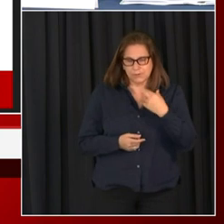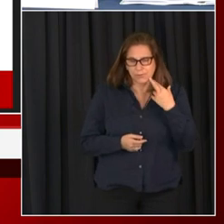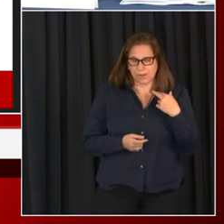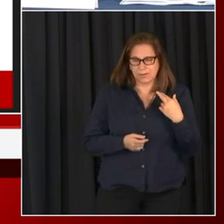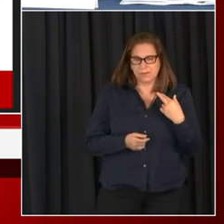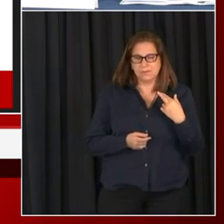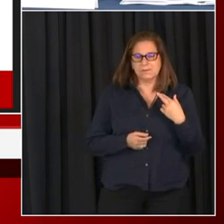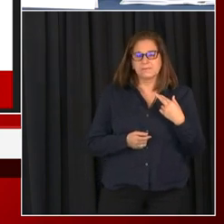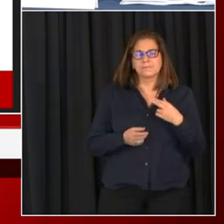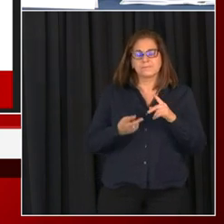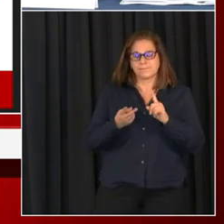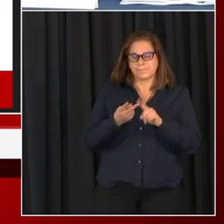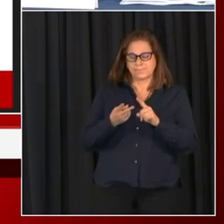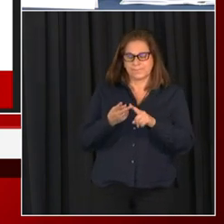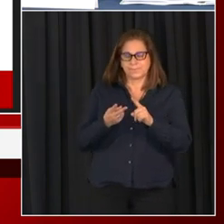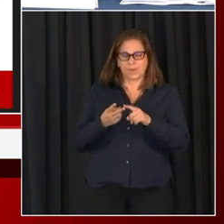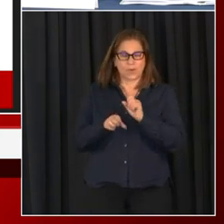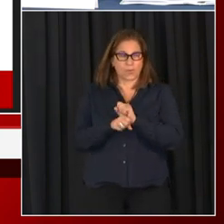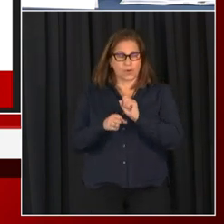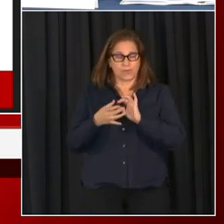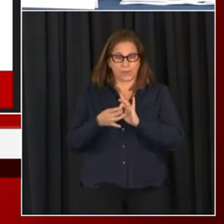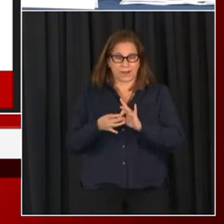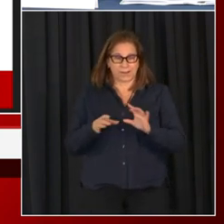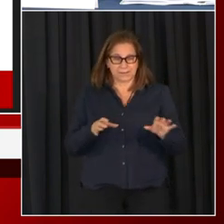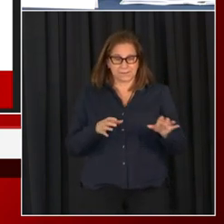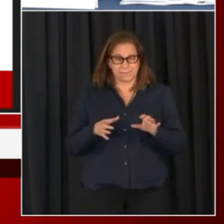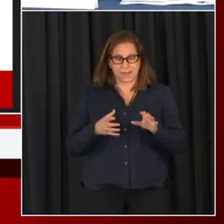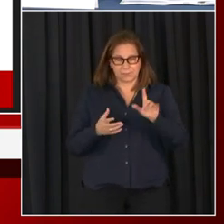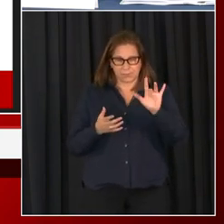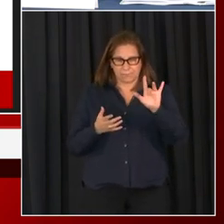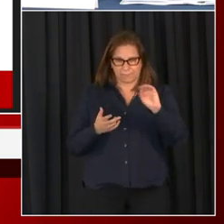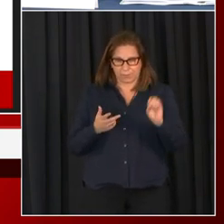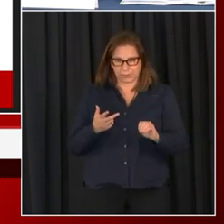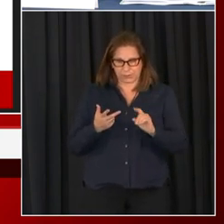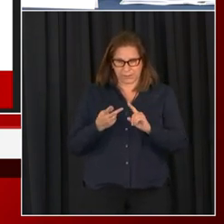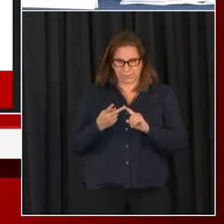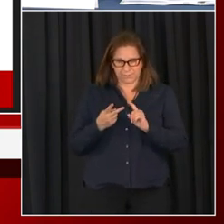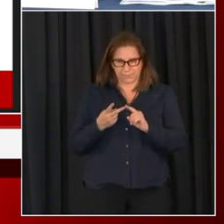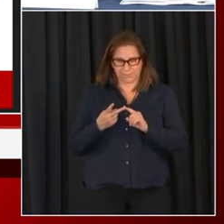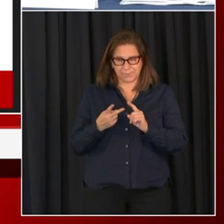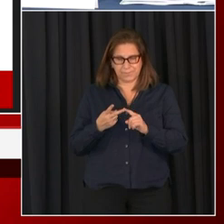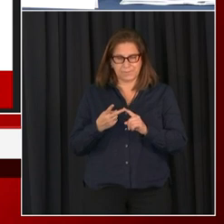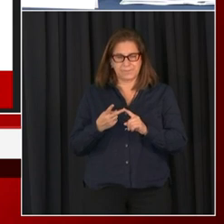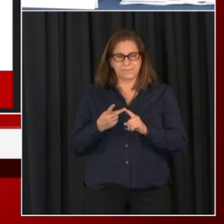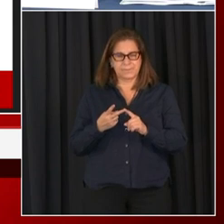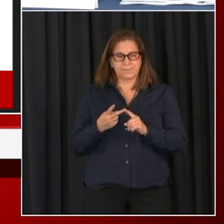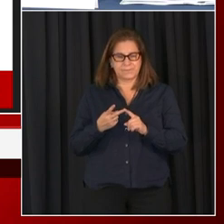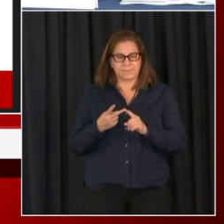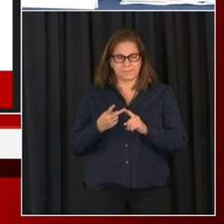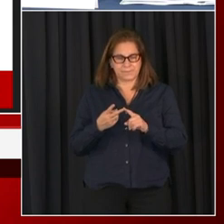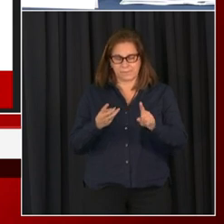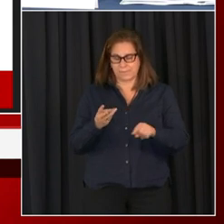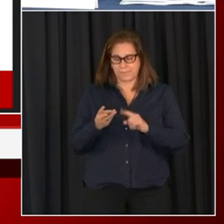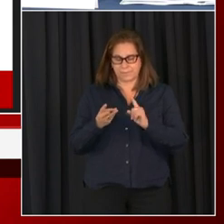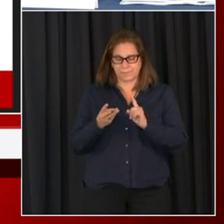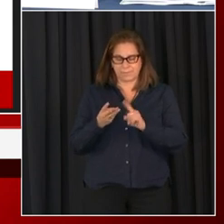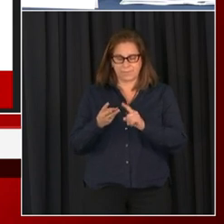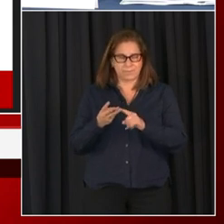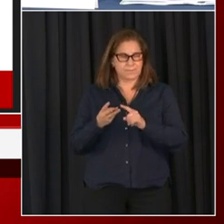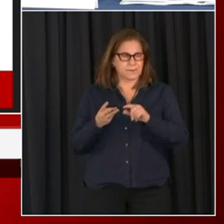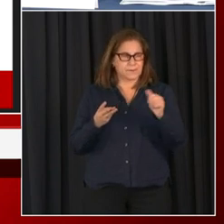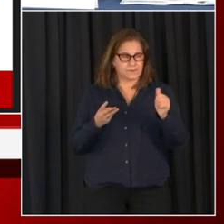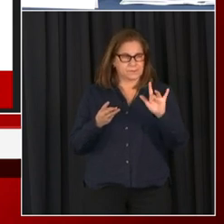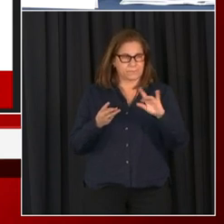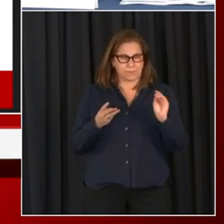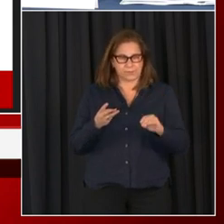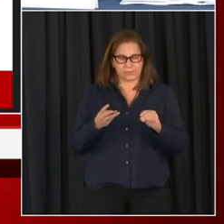exposures, and approximately 25% have documented or reported attending a social event. I want to have